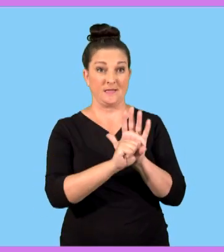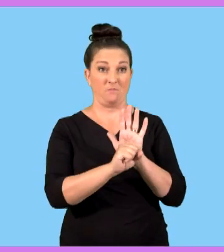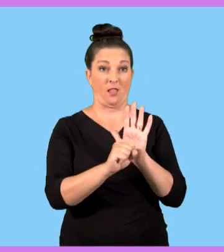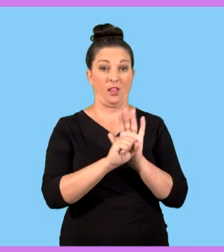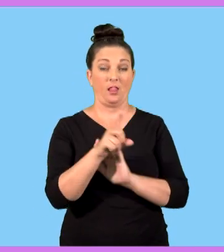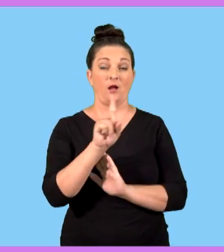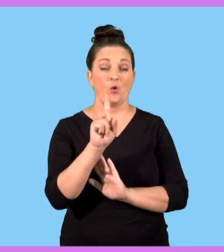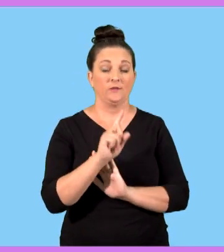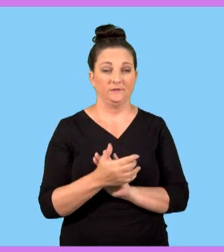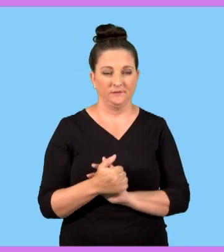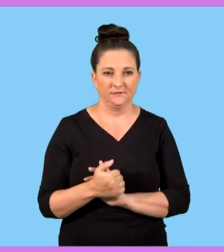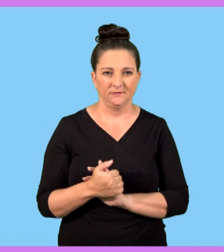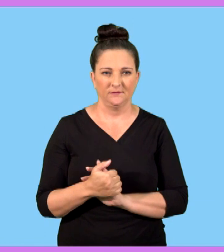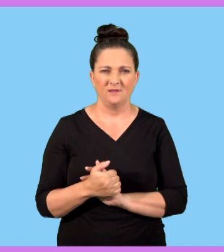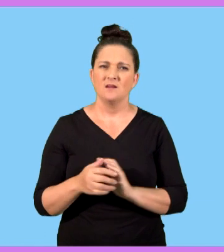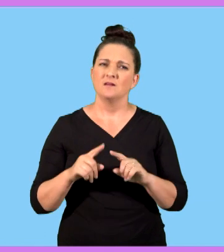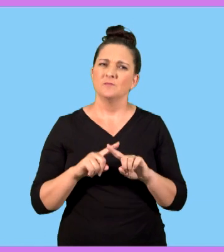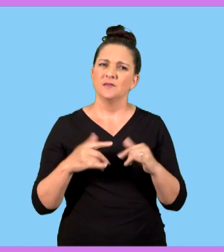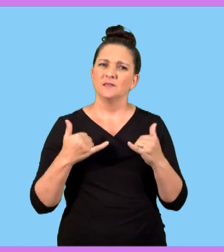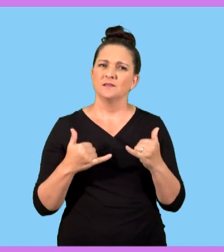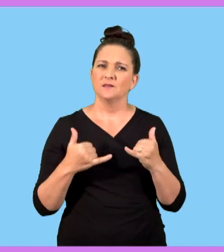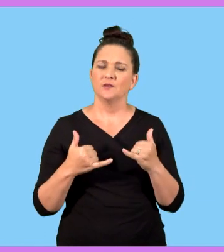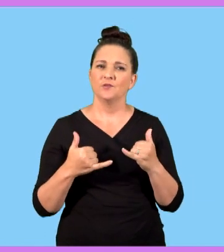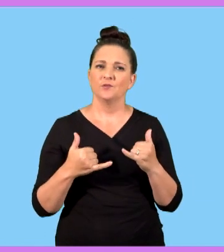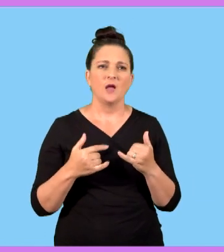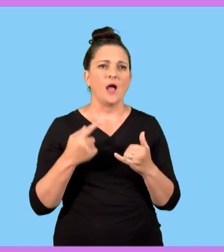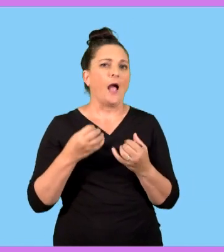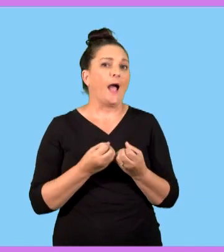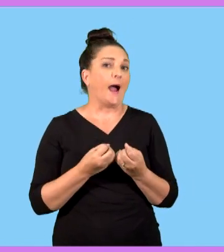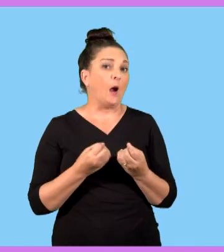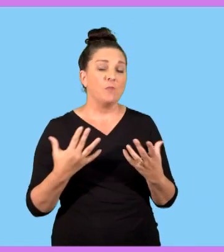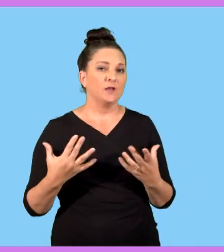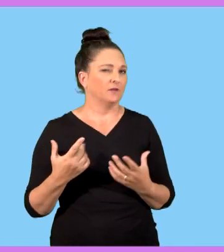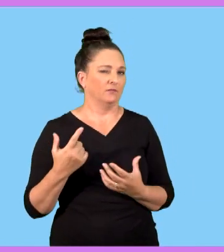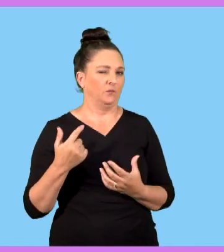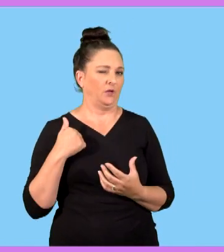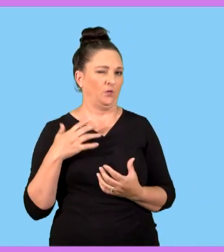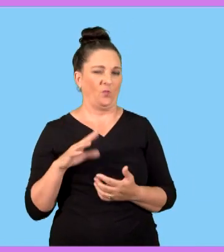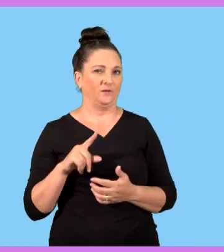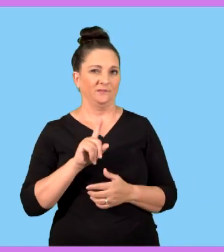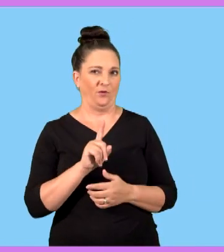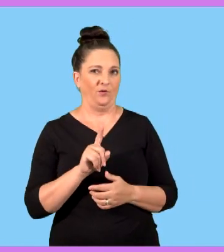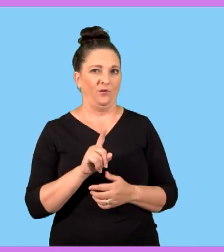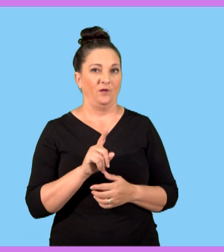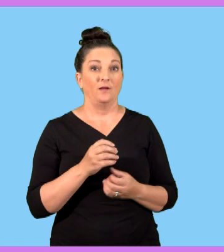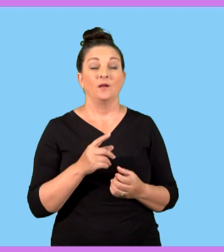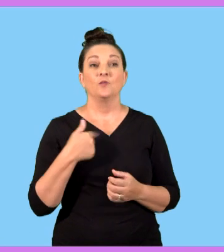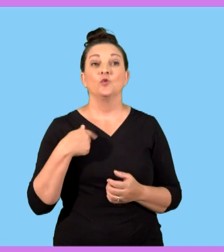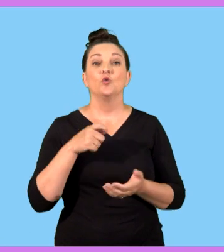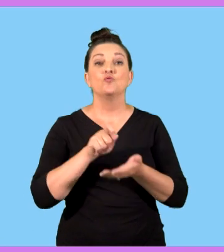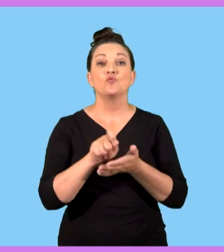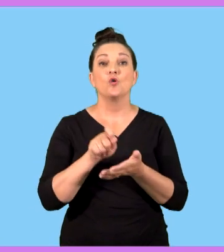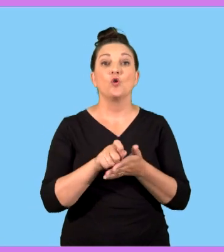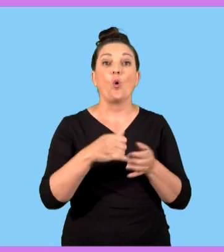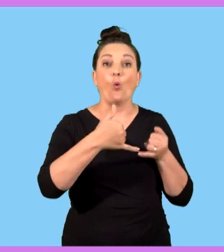power symbol, right? But what is important? This time we don't want to know how many we have, right? The question clearly says,